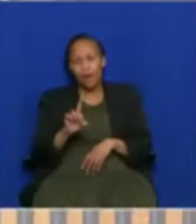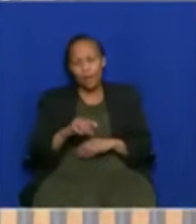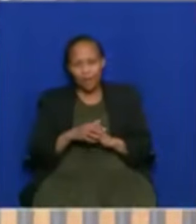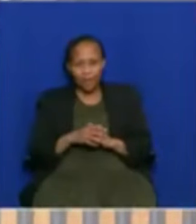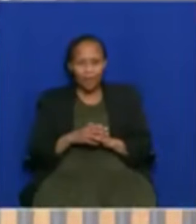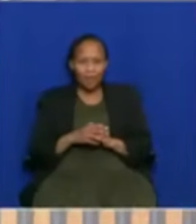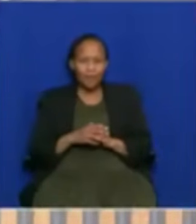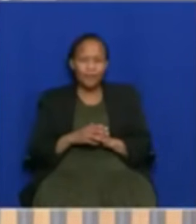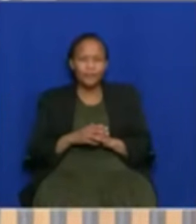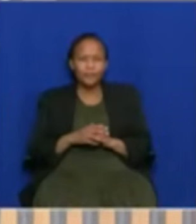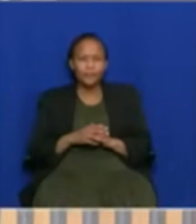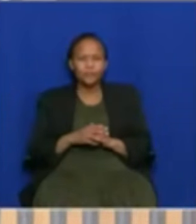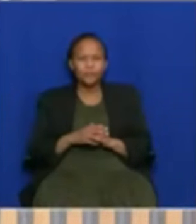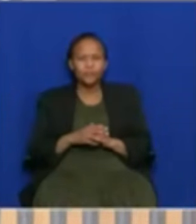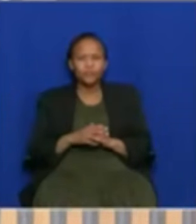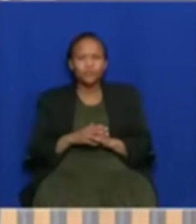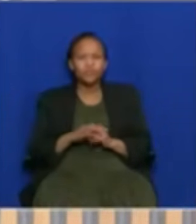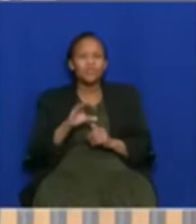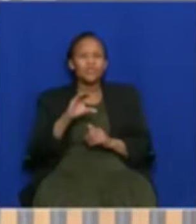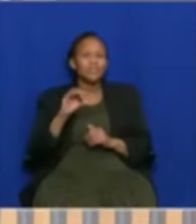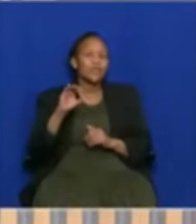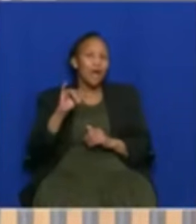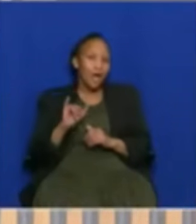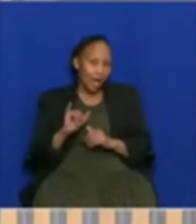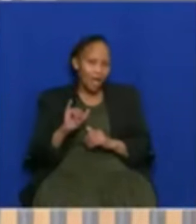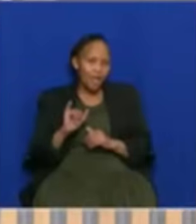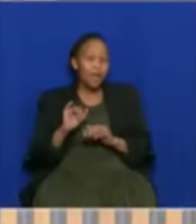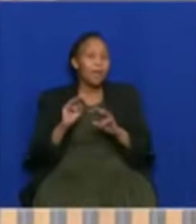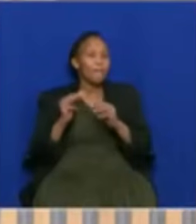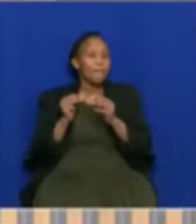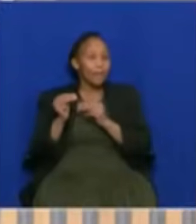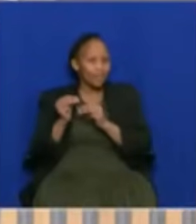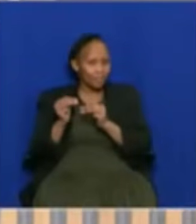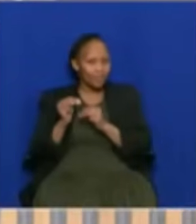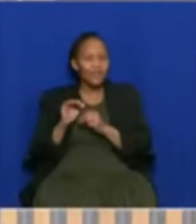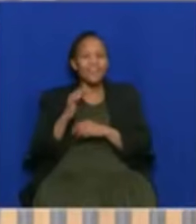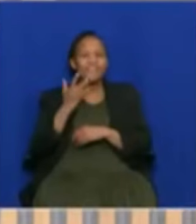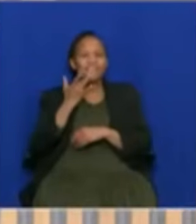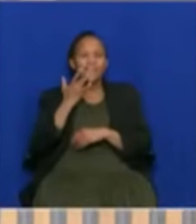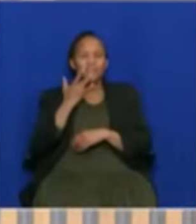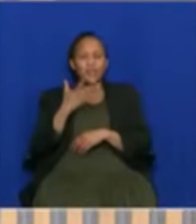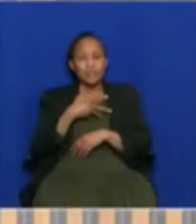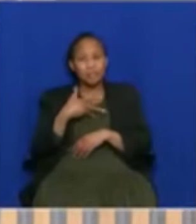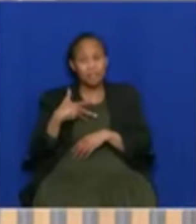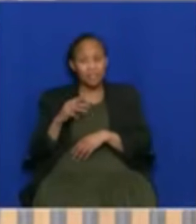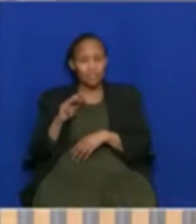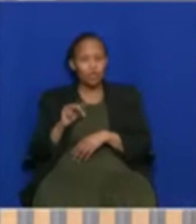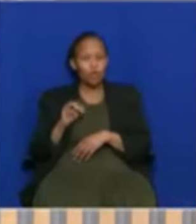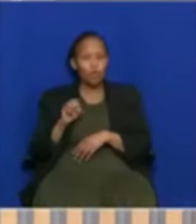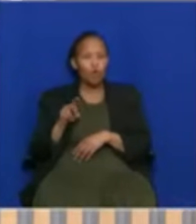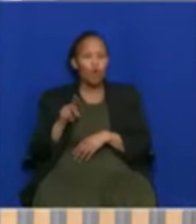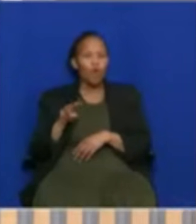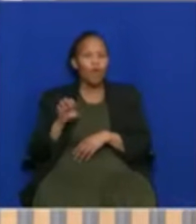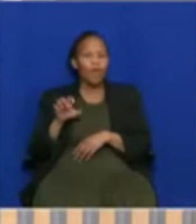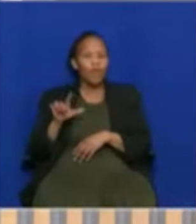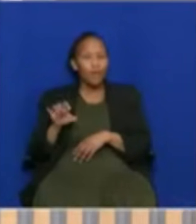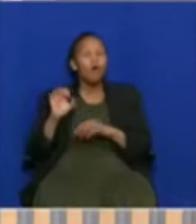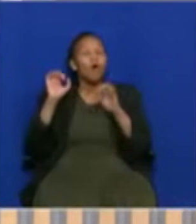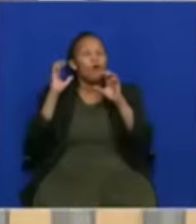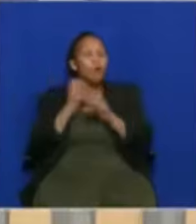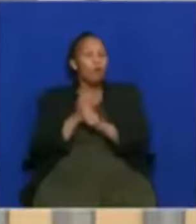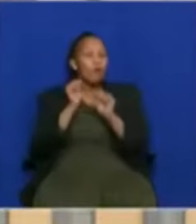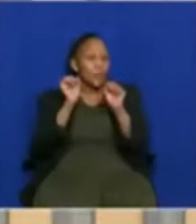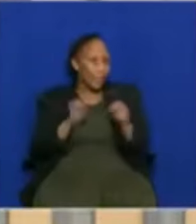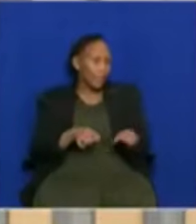CI management favored Mrs. Yes, Mokwele over my the apologies. ISG. Yes. But we already knew,